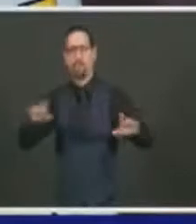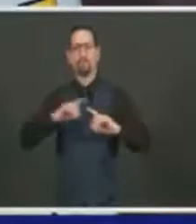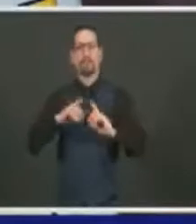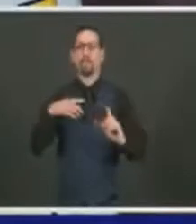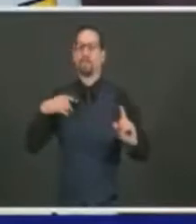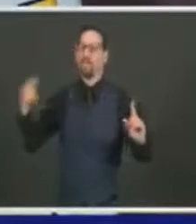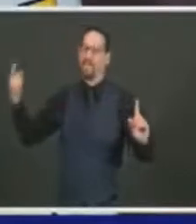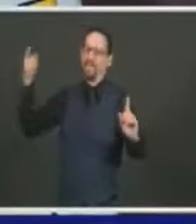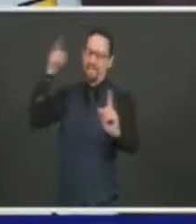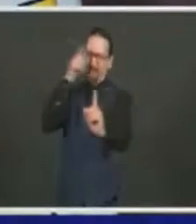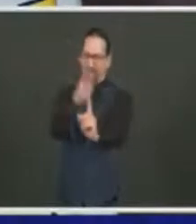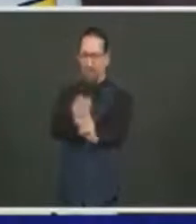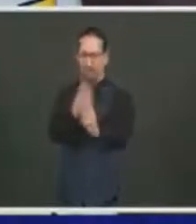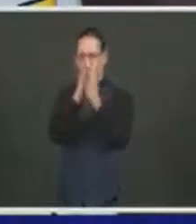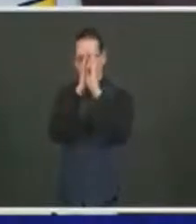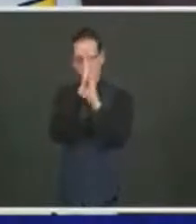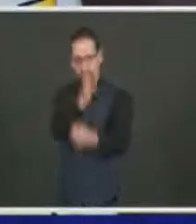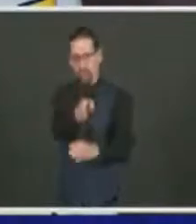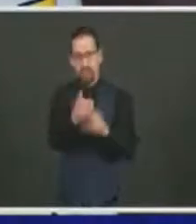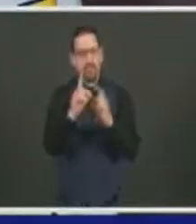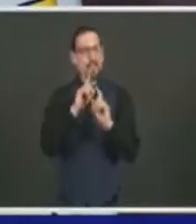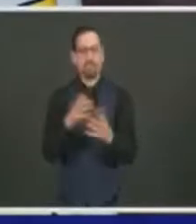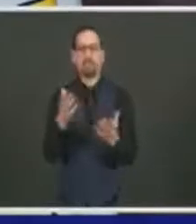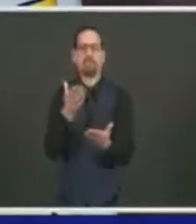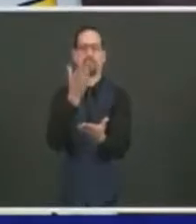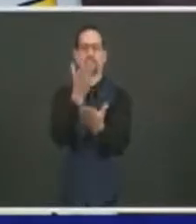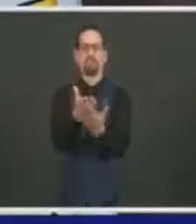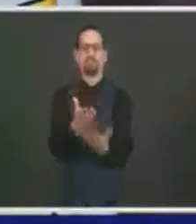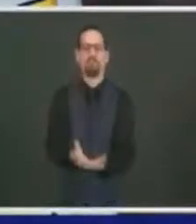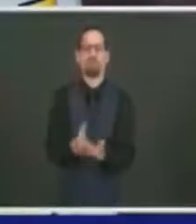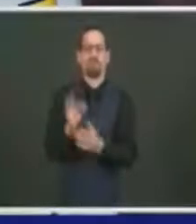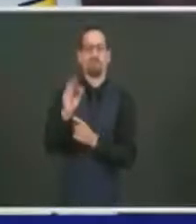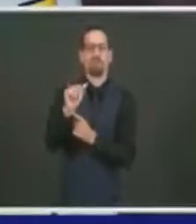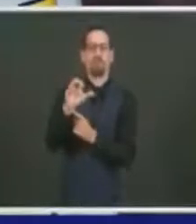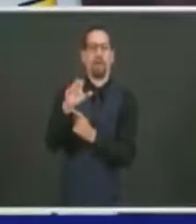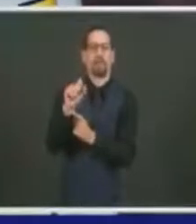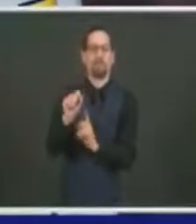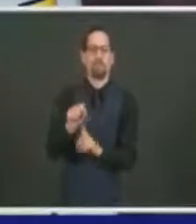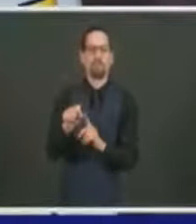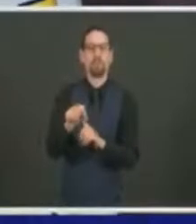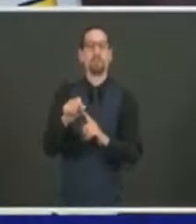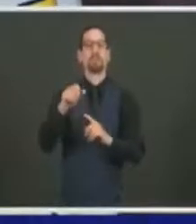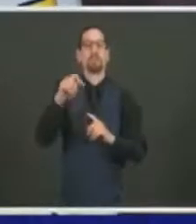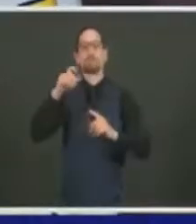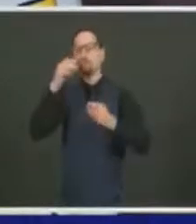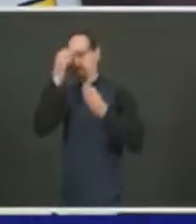emotional, look at the facts as they are on the ground, and be prepared to be flexible.